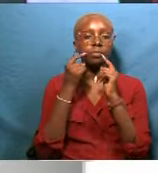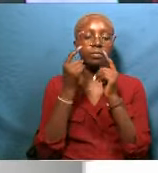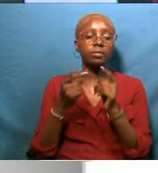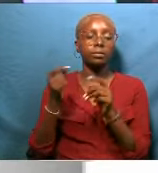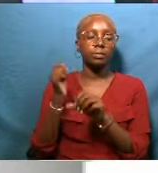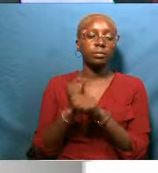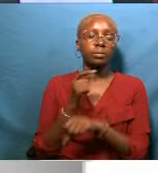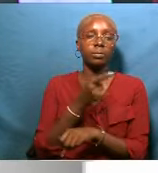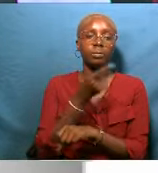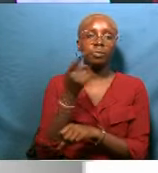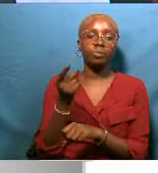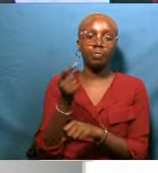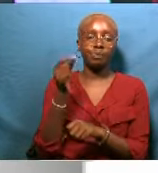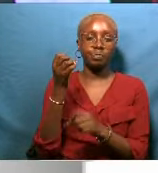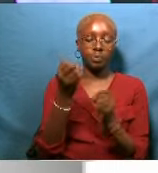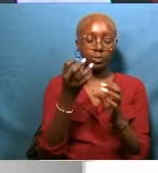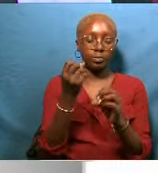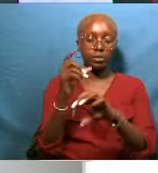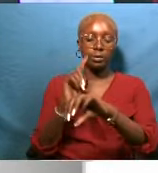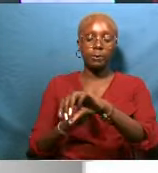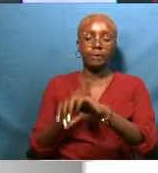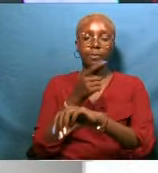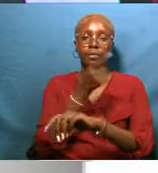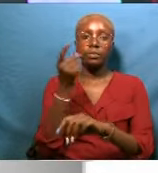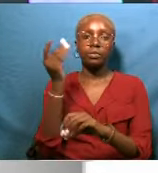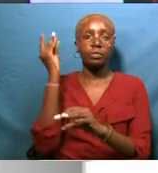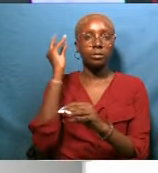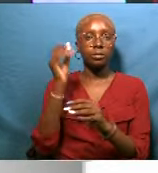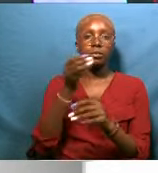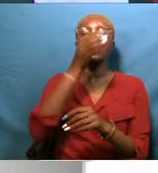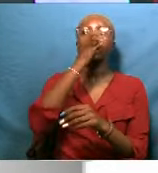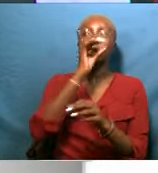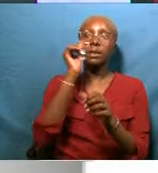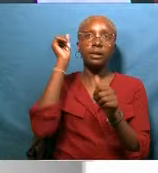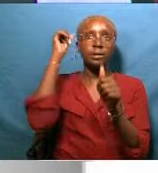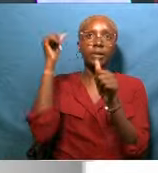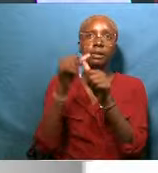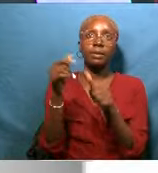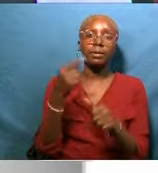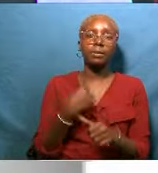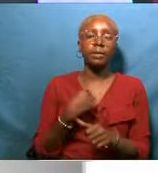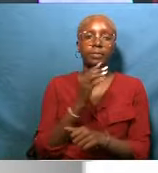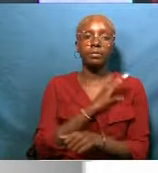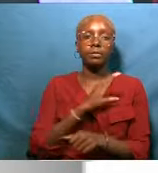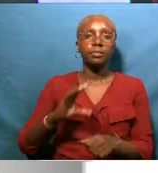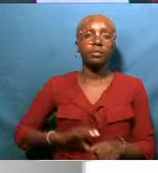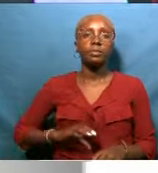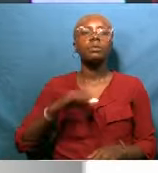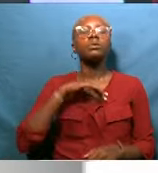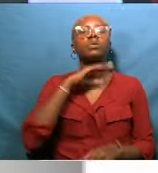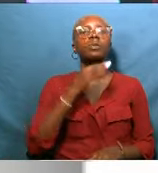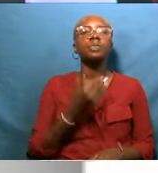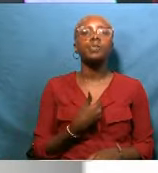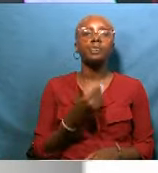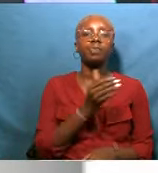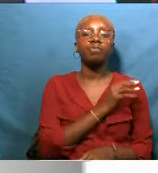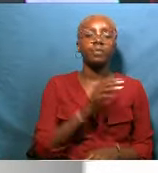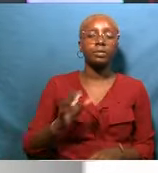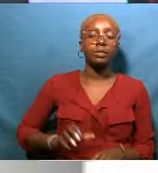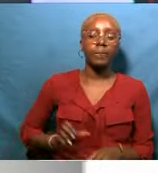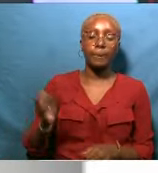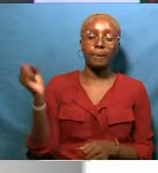this as often as you drink it in remembrance of me. Christ has died, Christ